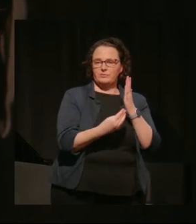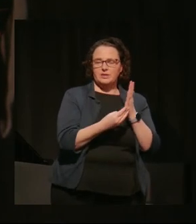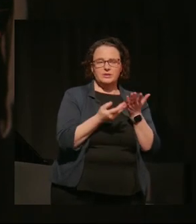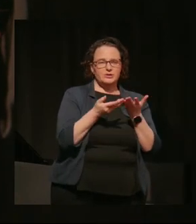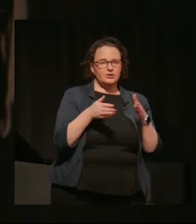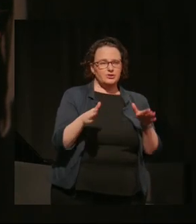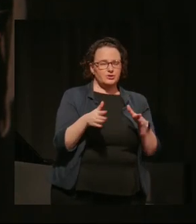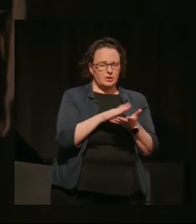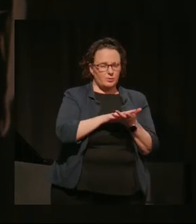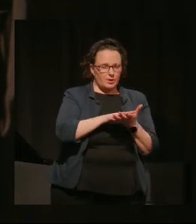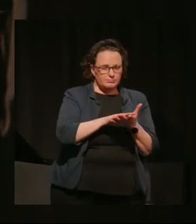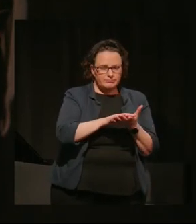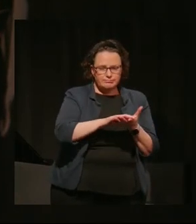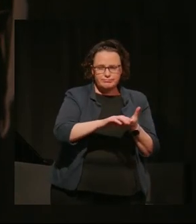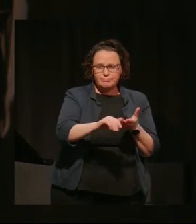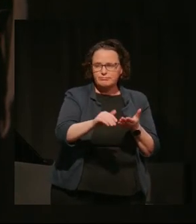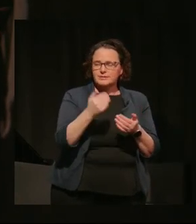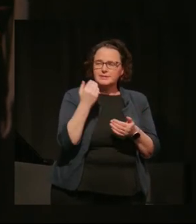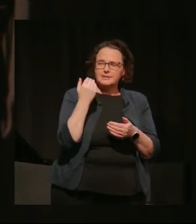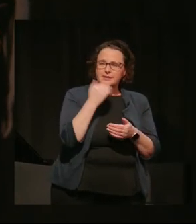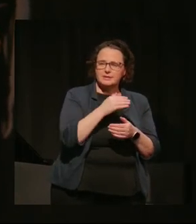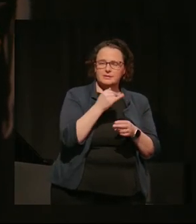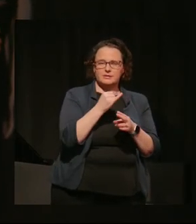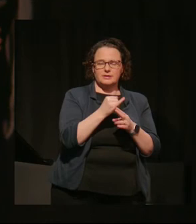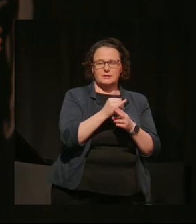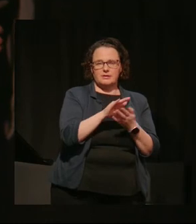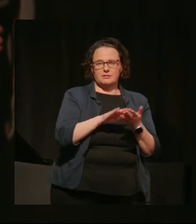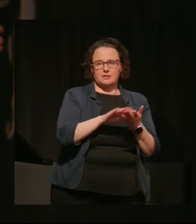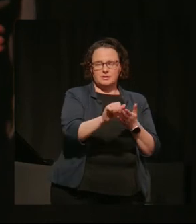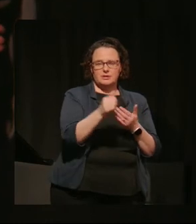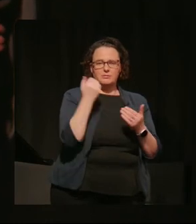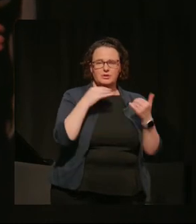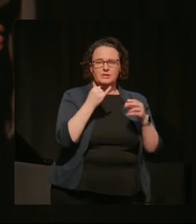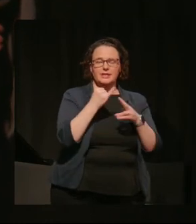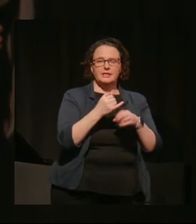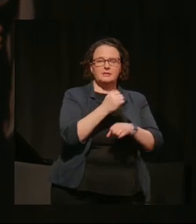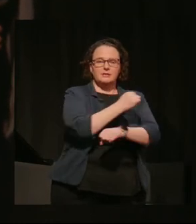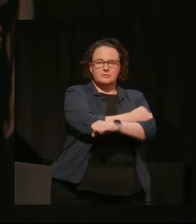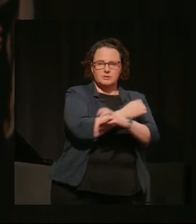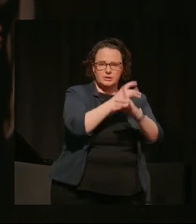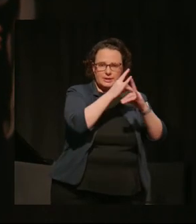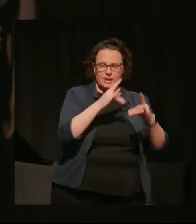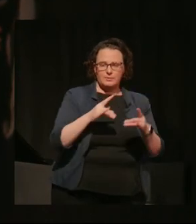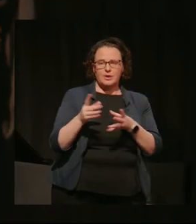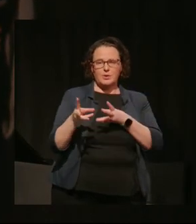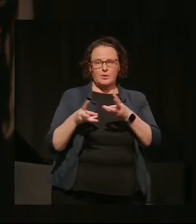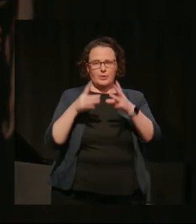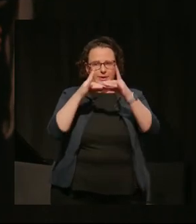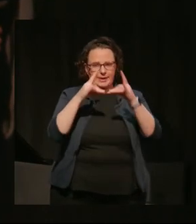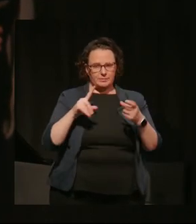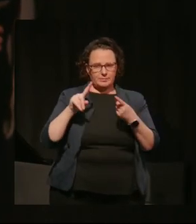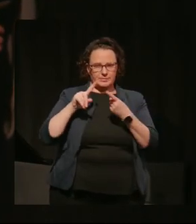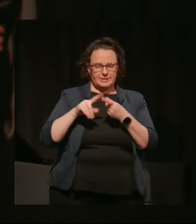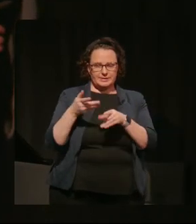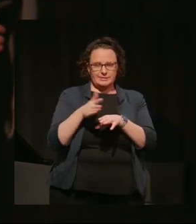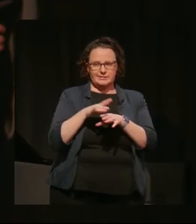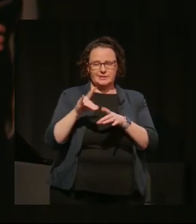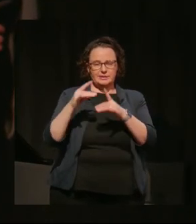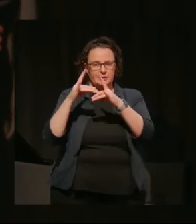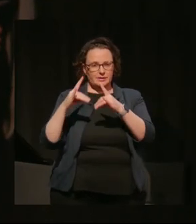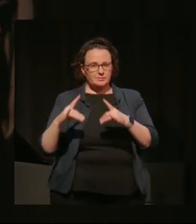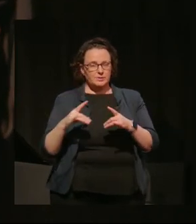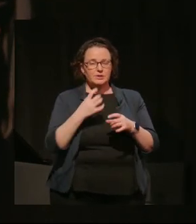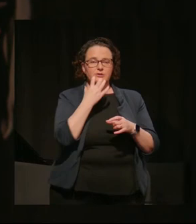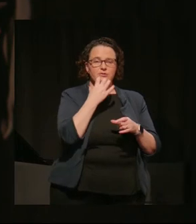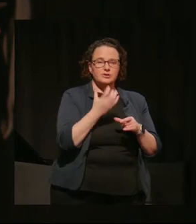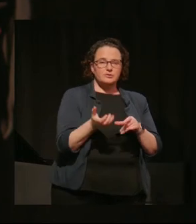in the Holocaust. Jews were murdered in concentration camps, labor camps, and death camps. Jews perished